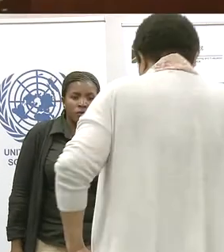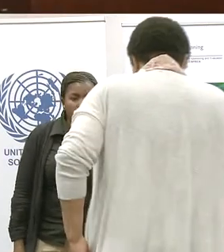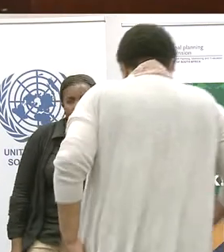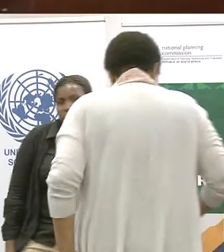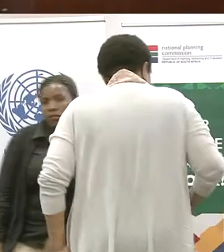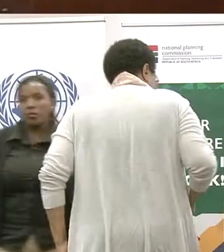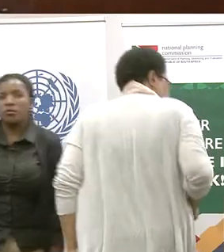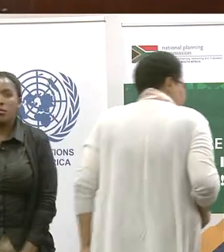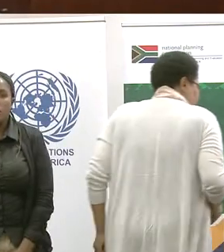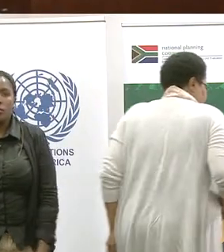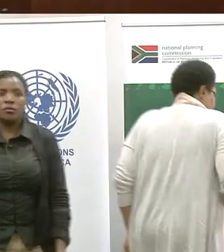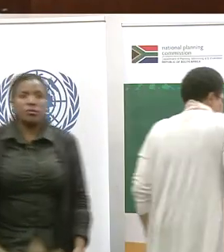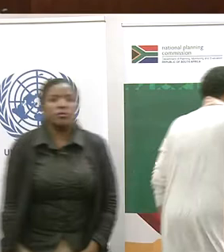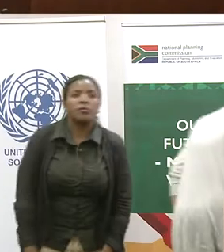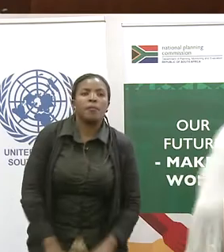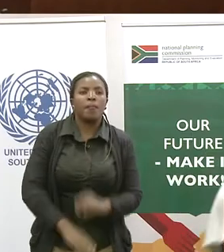All right.